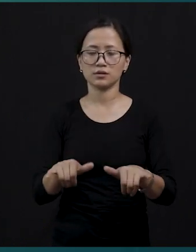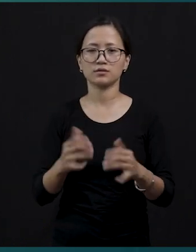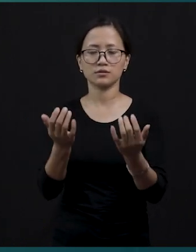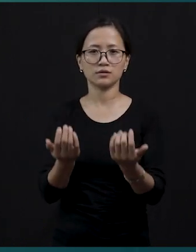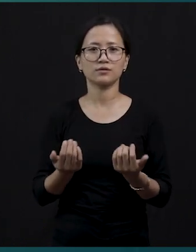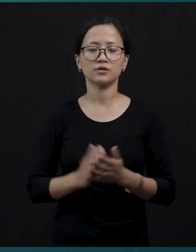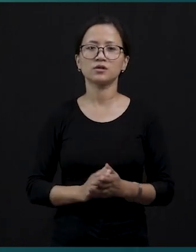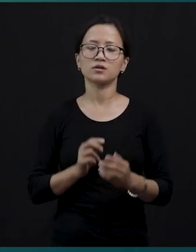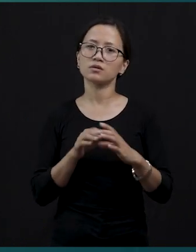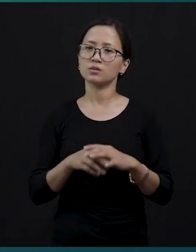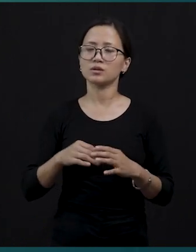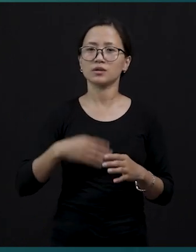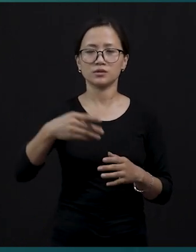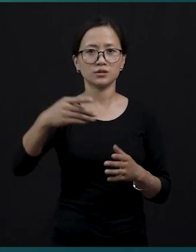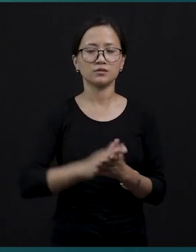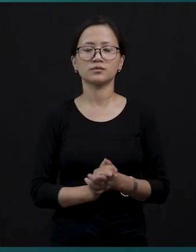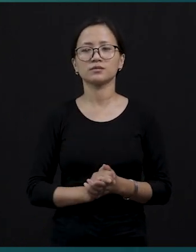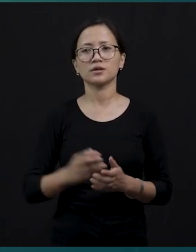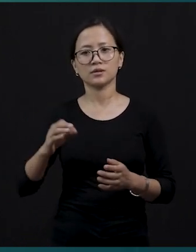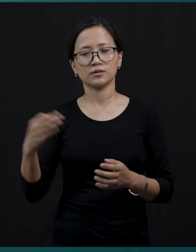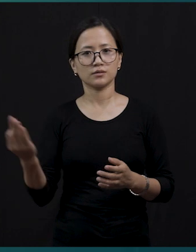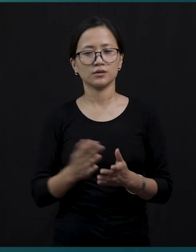will continue another interesting chapter